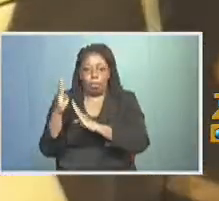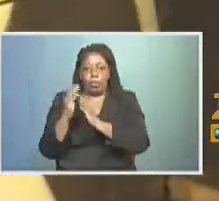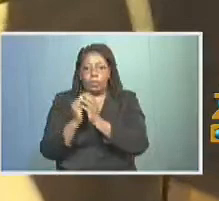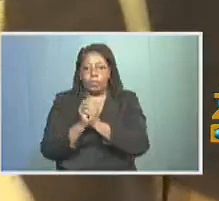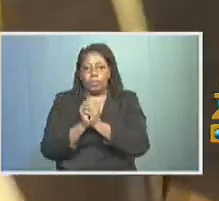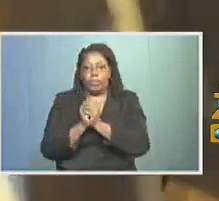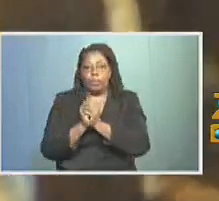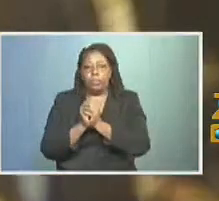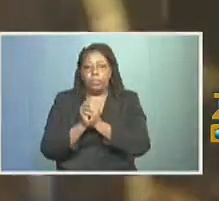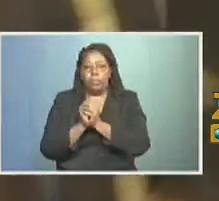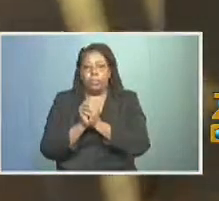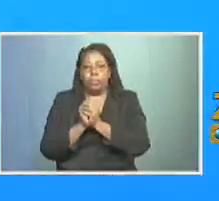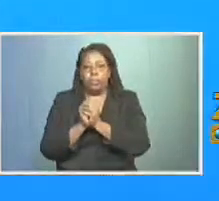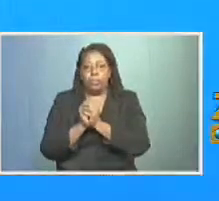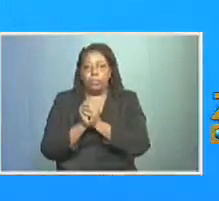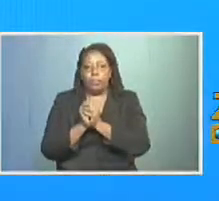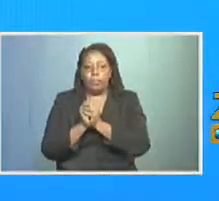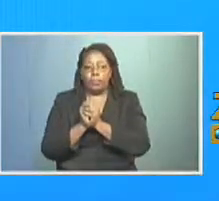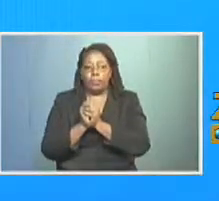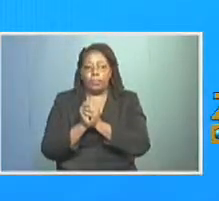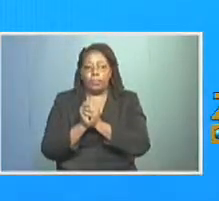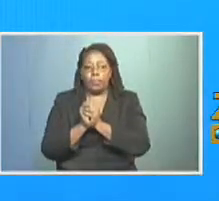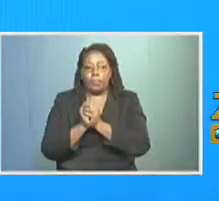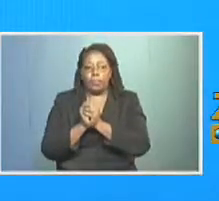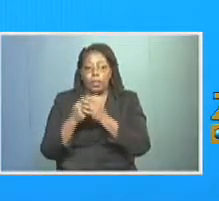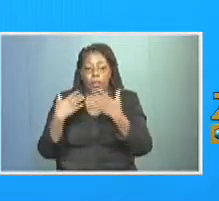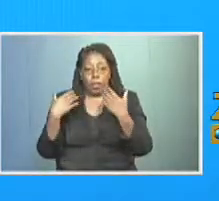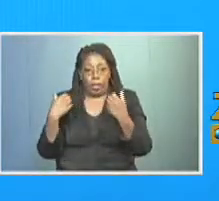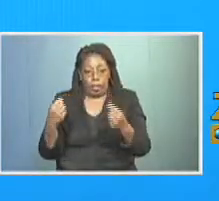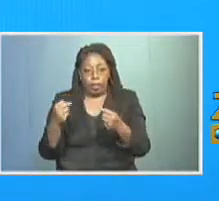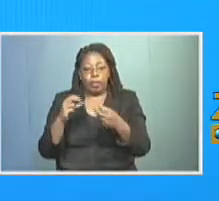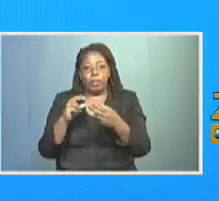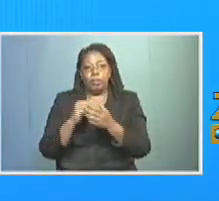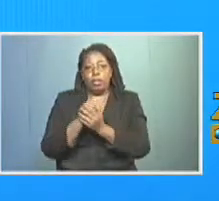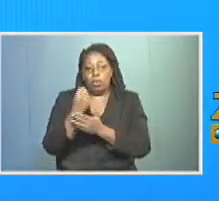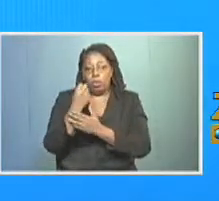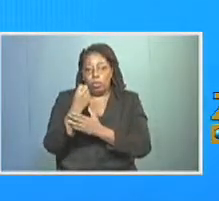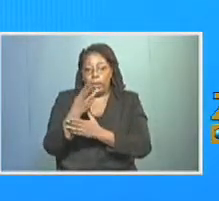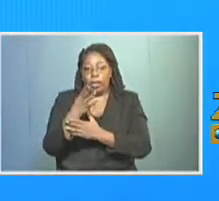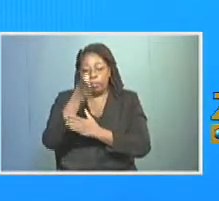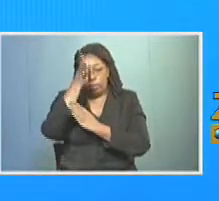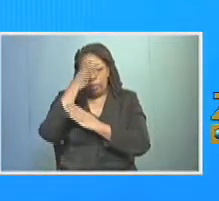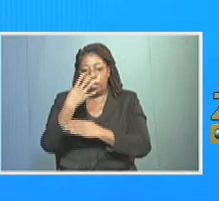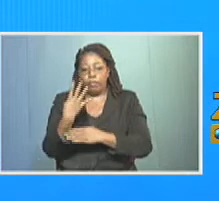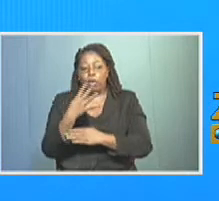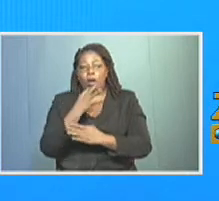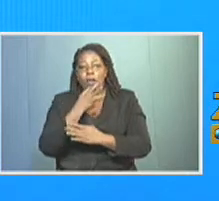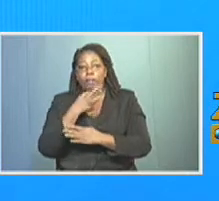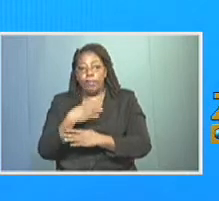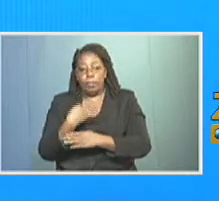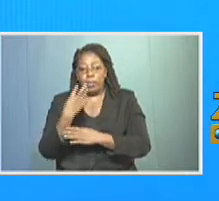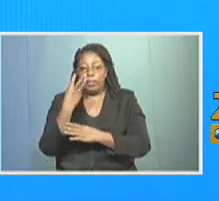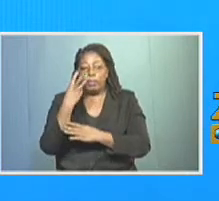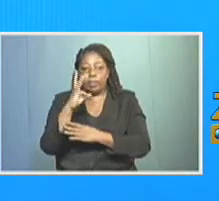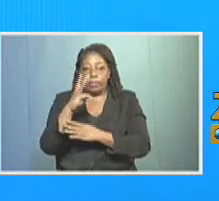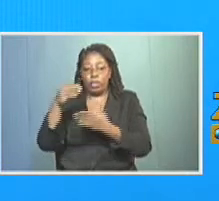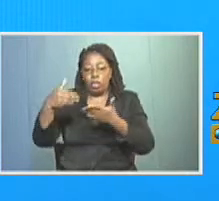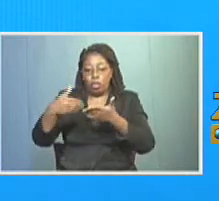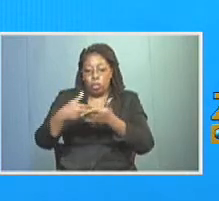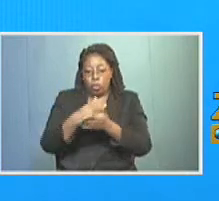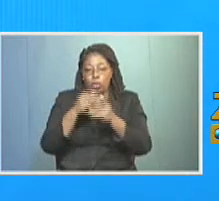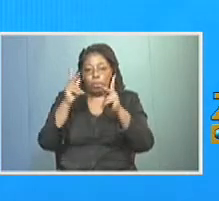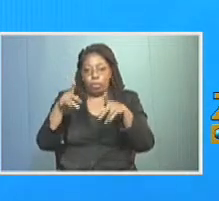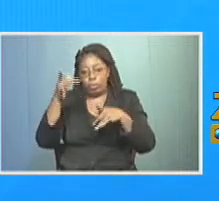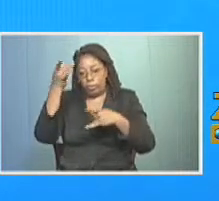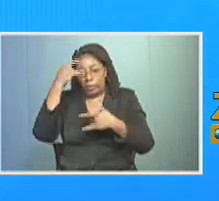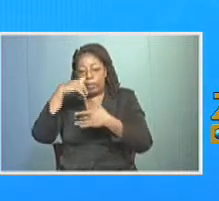ZNS Network News. On the health front this evening, 12 males and 4 females make up the 16 new COVID cases in